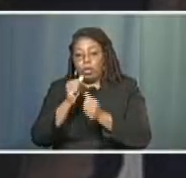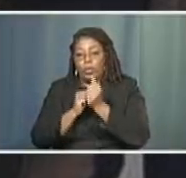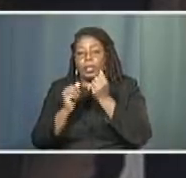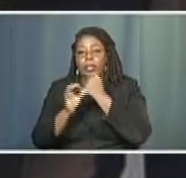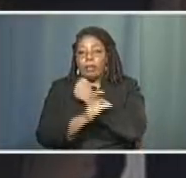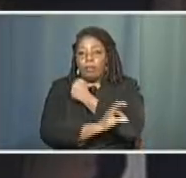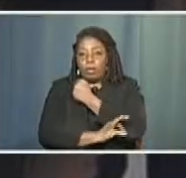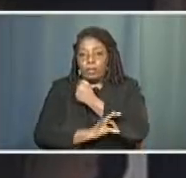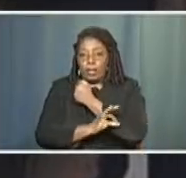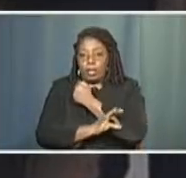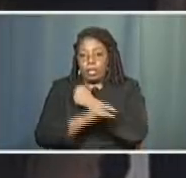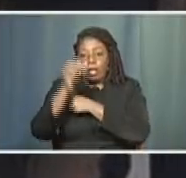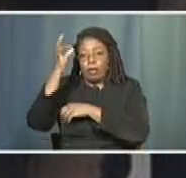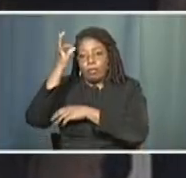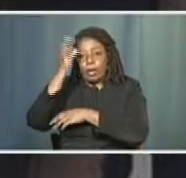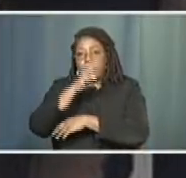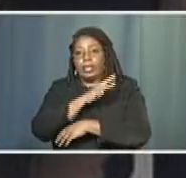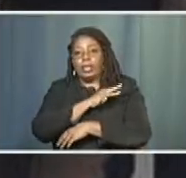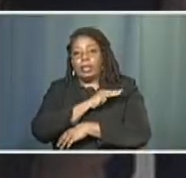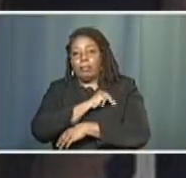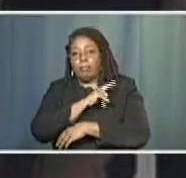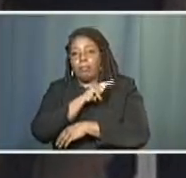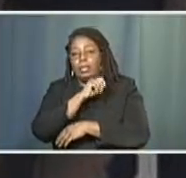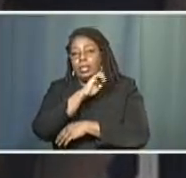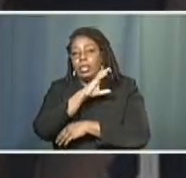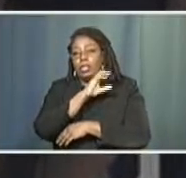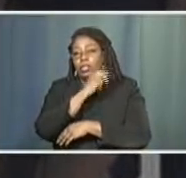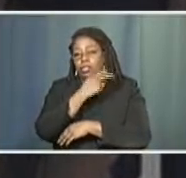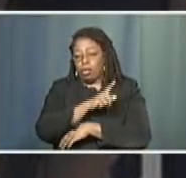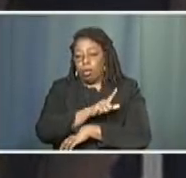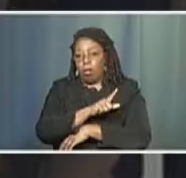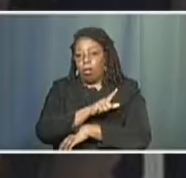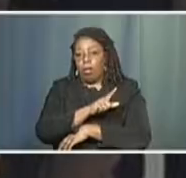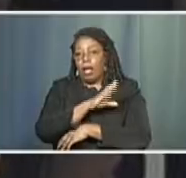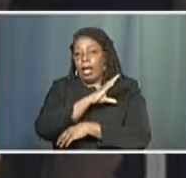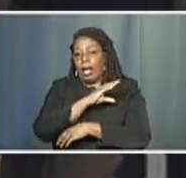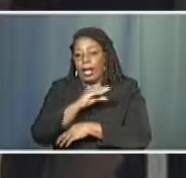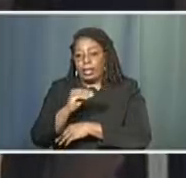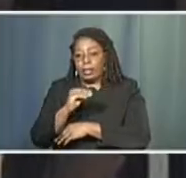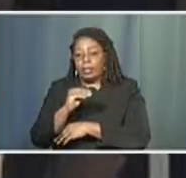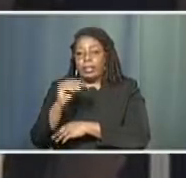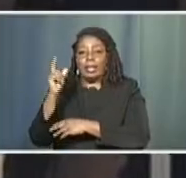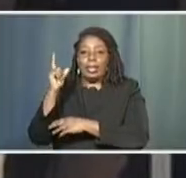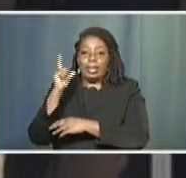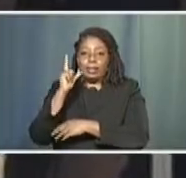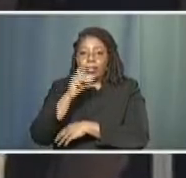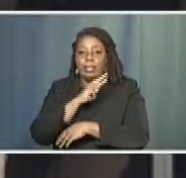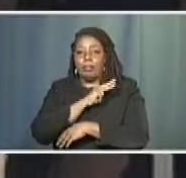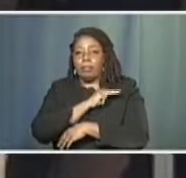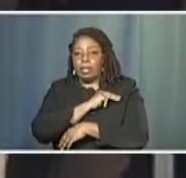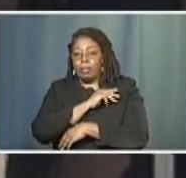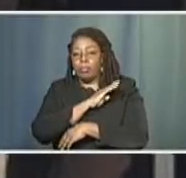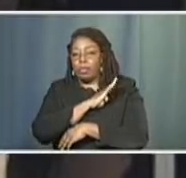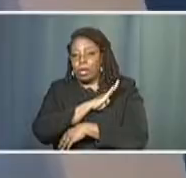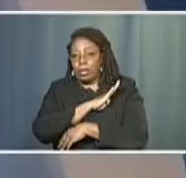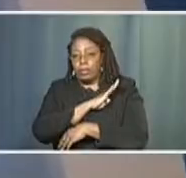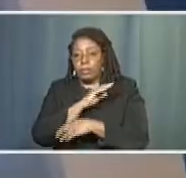Affairs Minister the Honourable Fred Mitchell and Ambassador to CARICOM, Her Excellency Leslia Miller-Bryce.